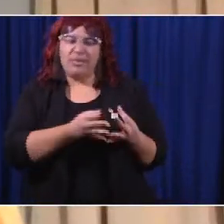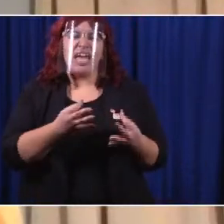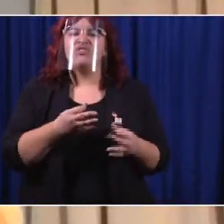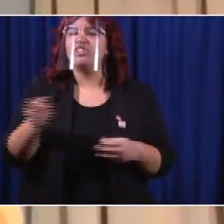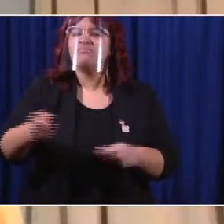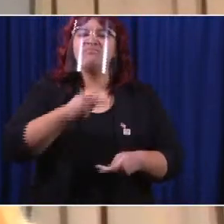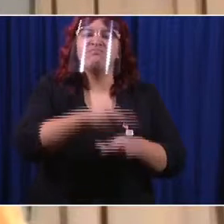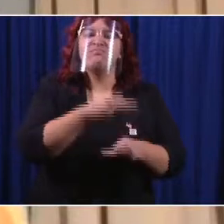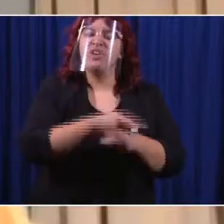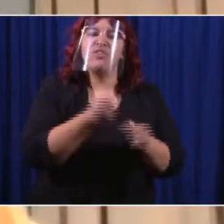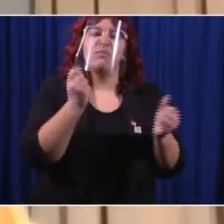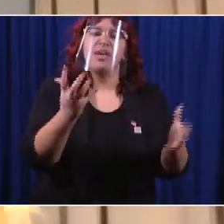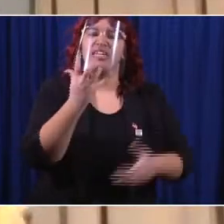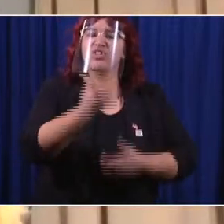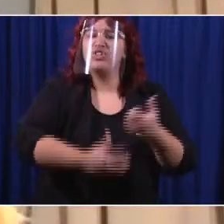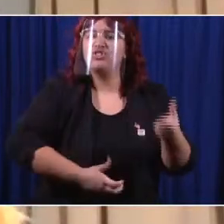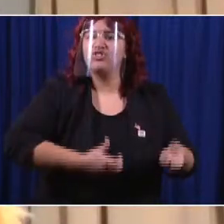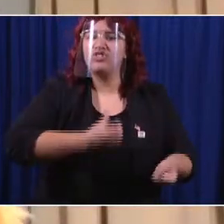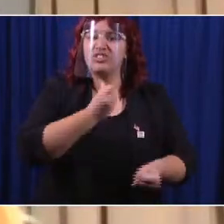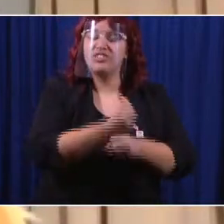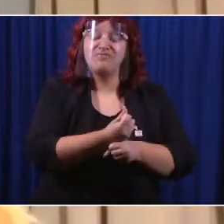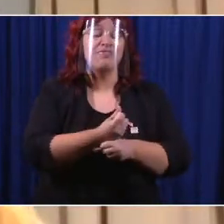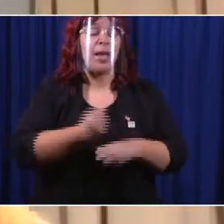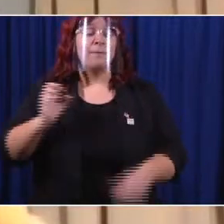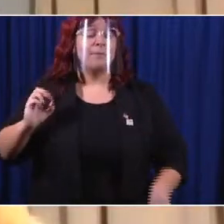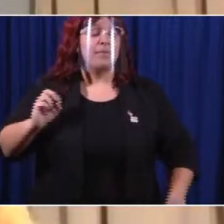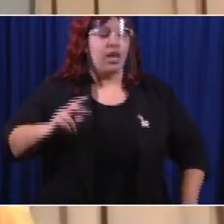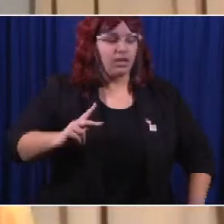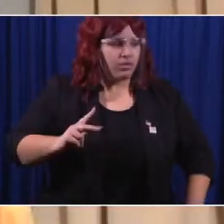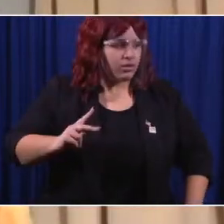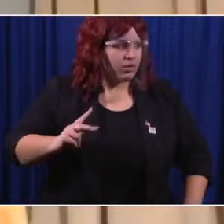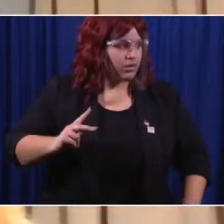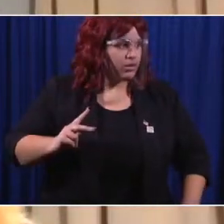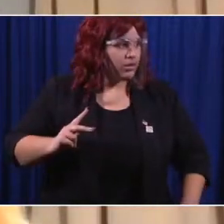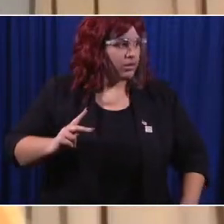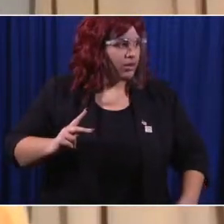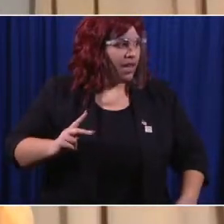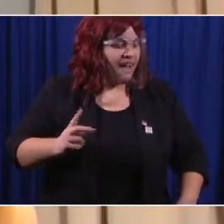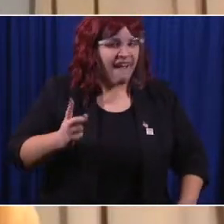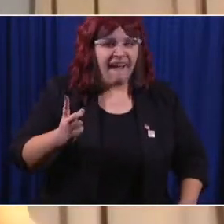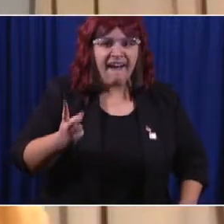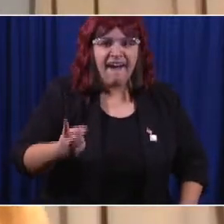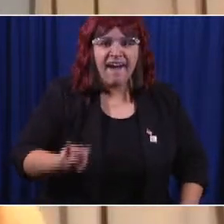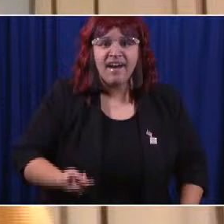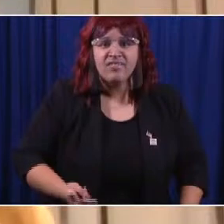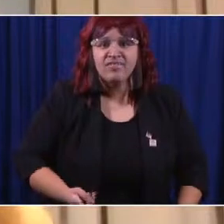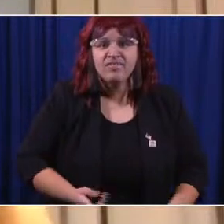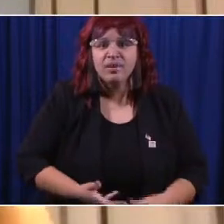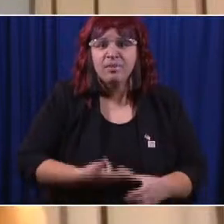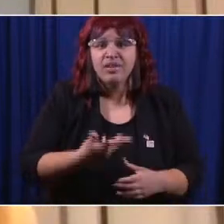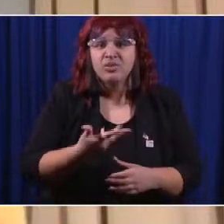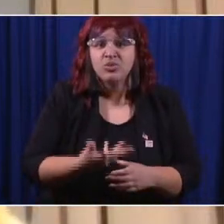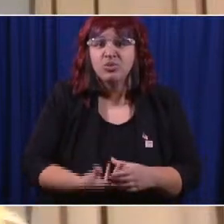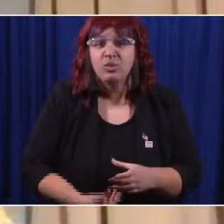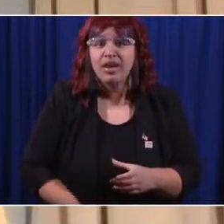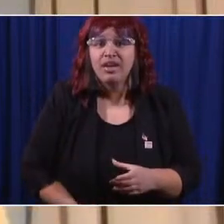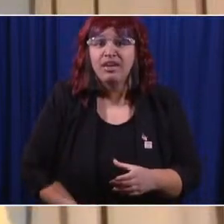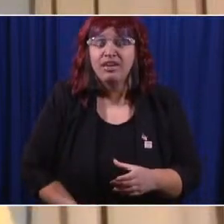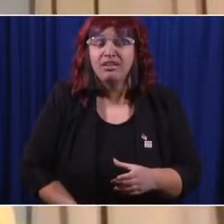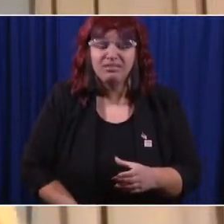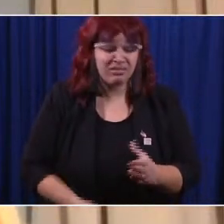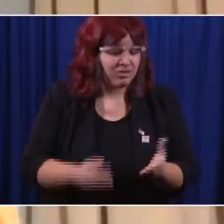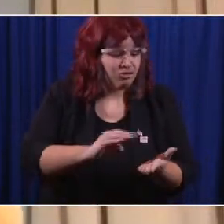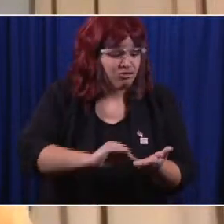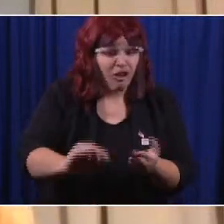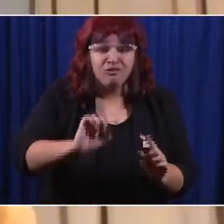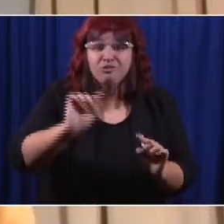years. Almost nearly half of them had passed away. And they didn't get discharged home. They didn't go to another